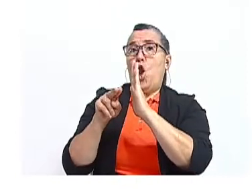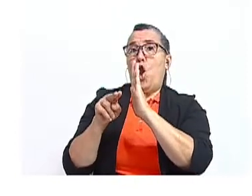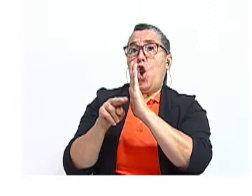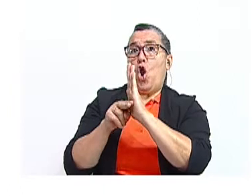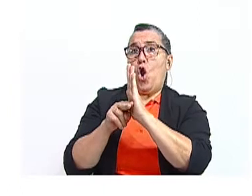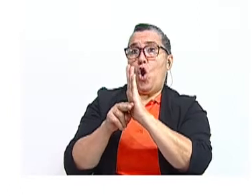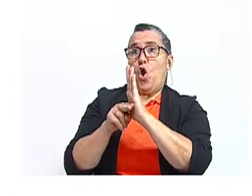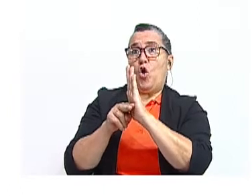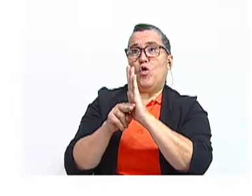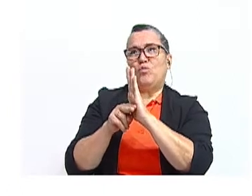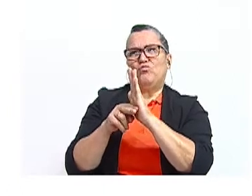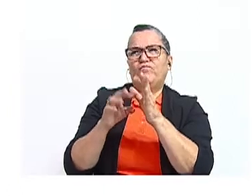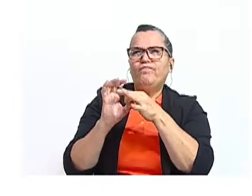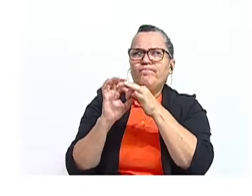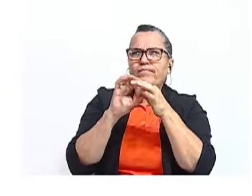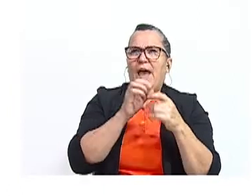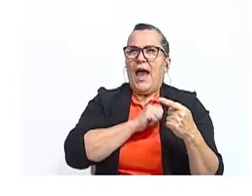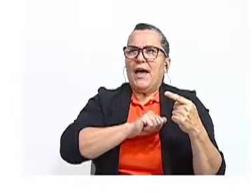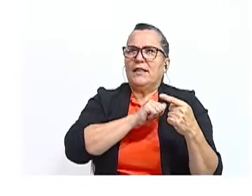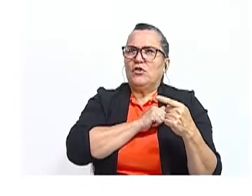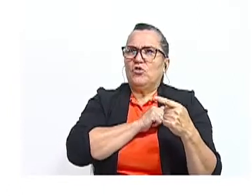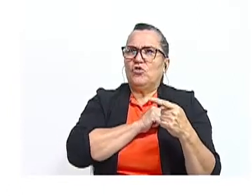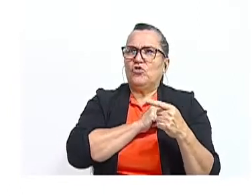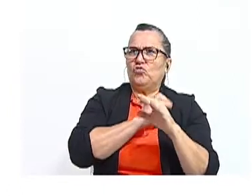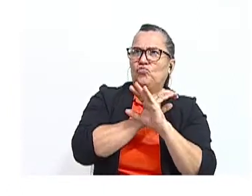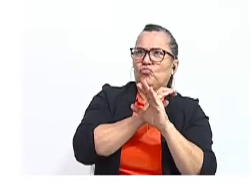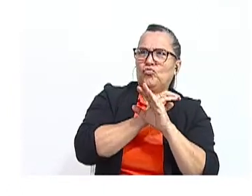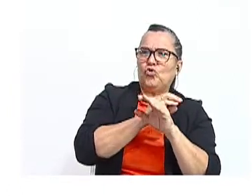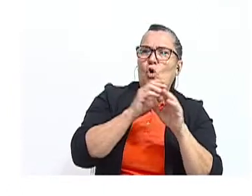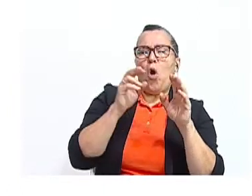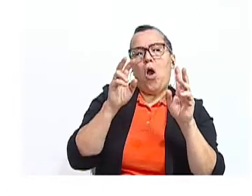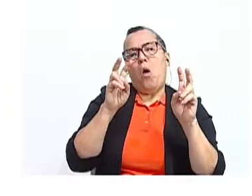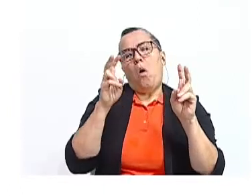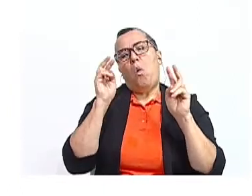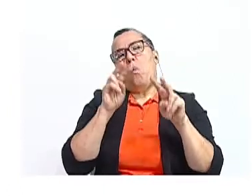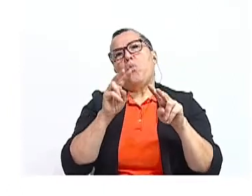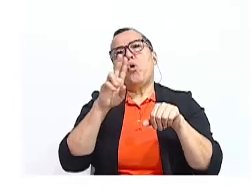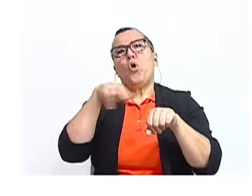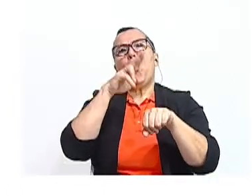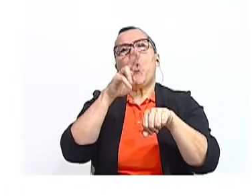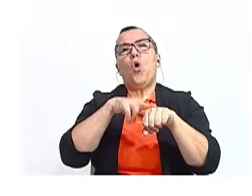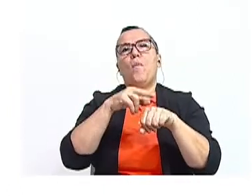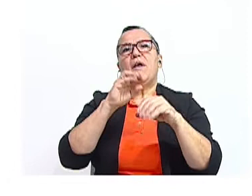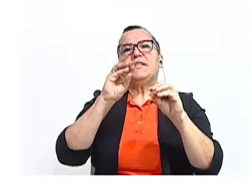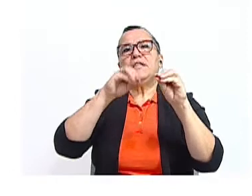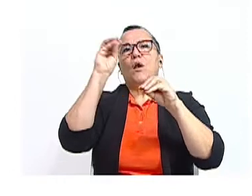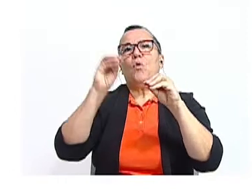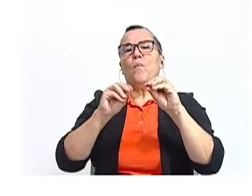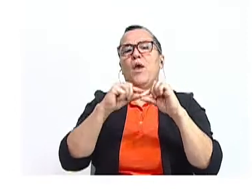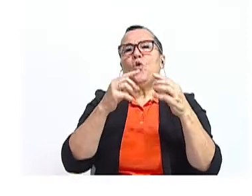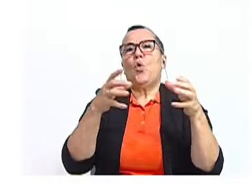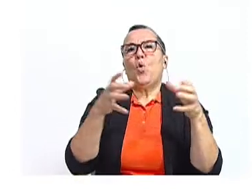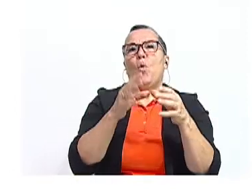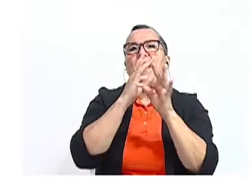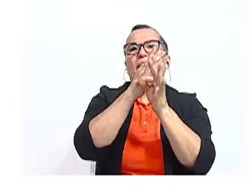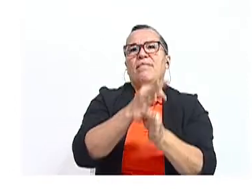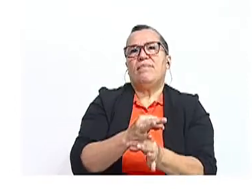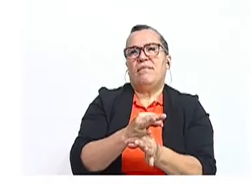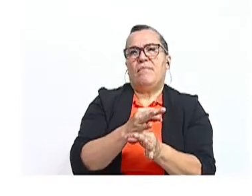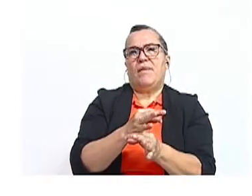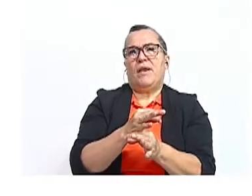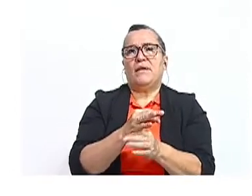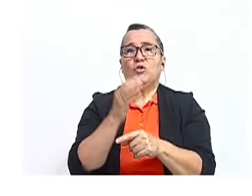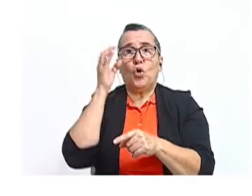and behaviors that are considered normal, typical, or average within that group. Cultural norms